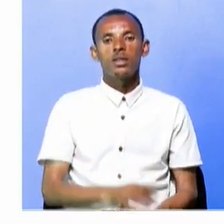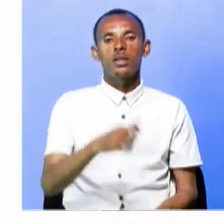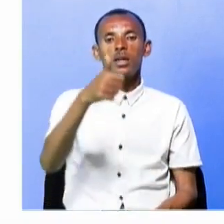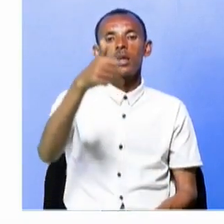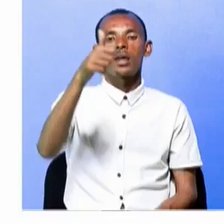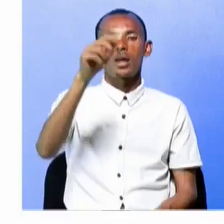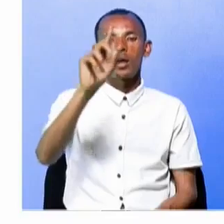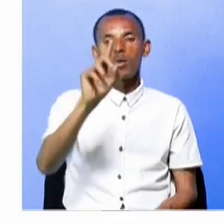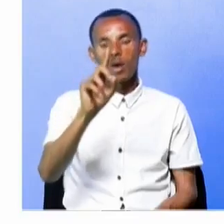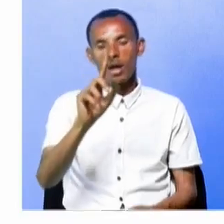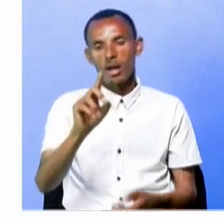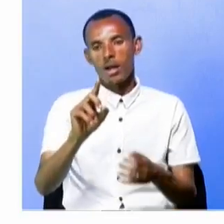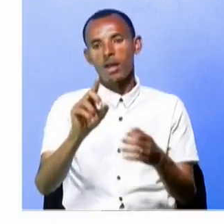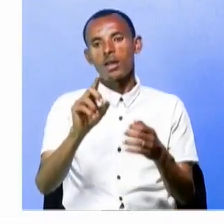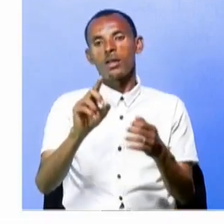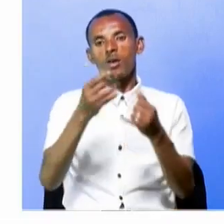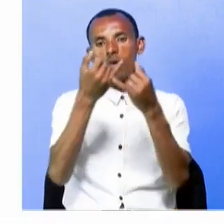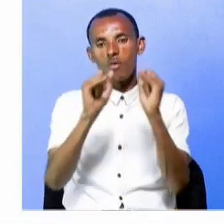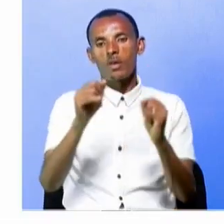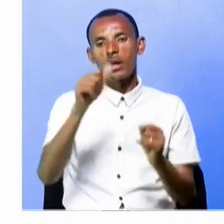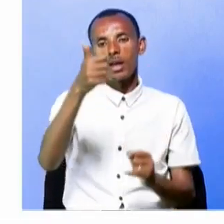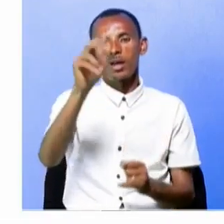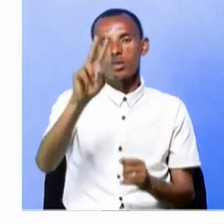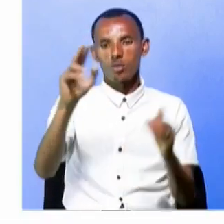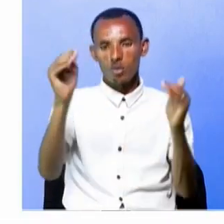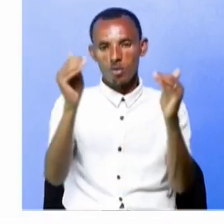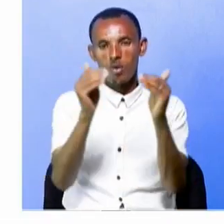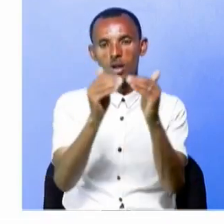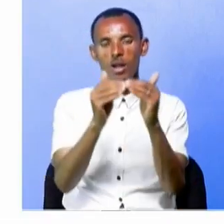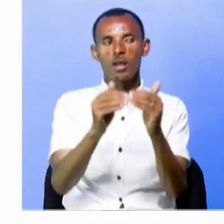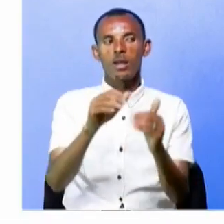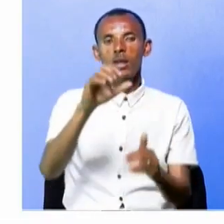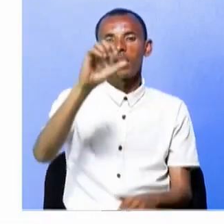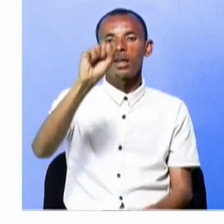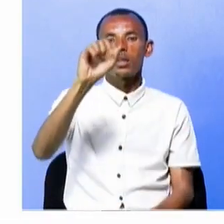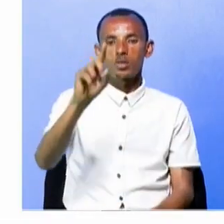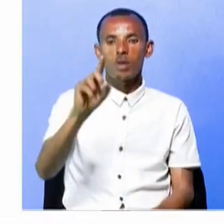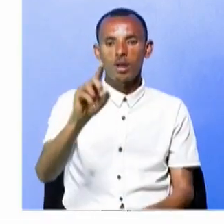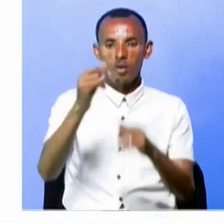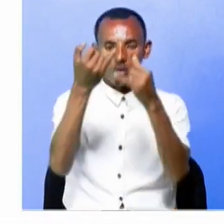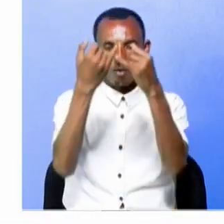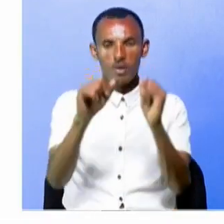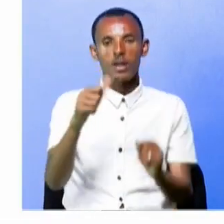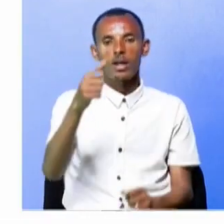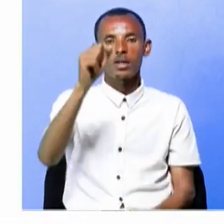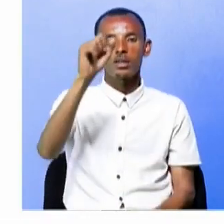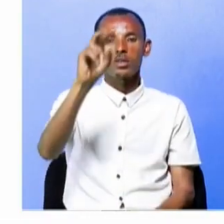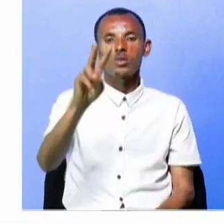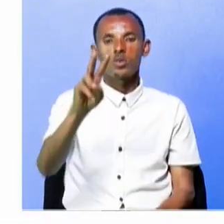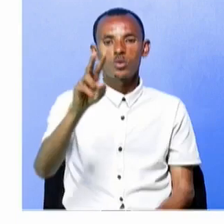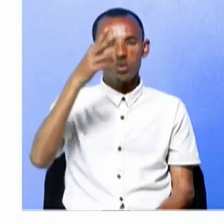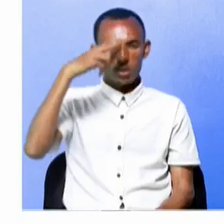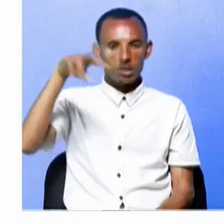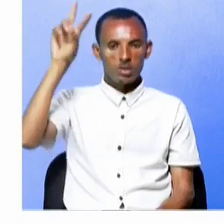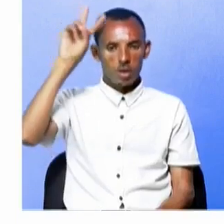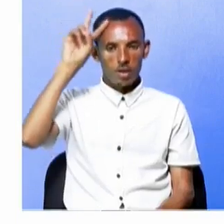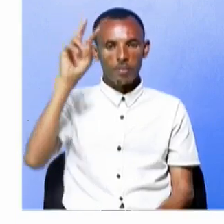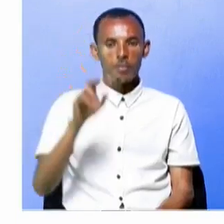A1 by A2 is the same as S1 by S2 the whole square,